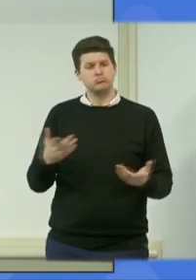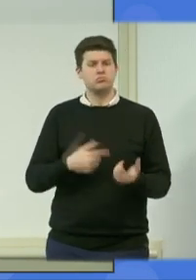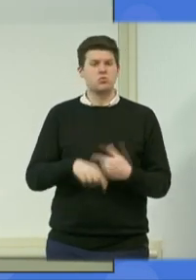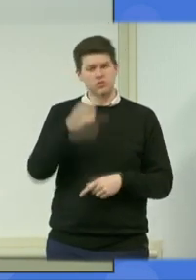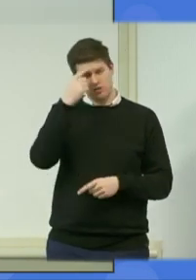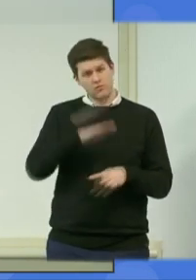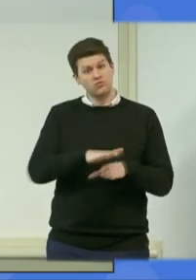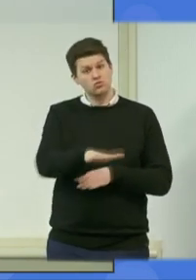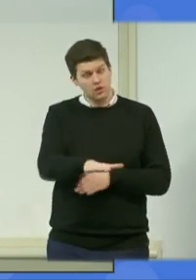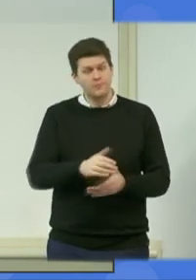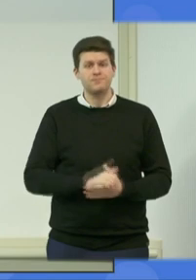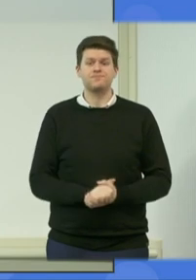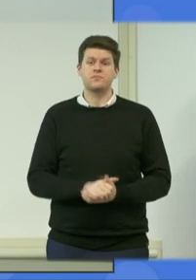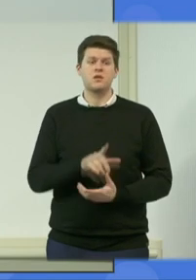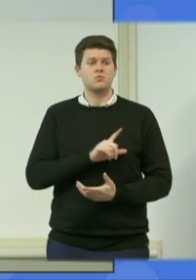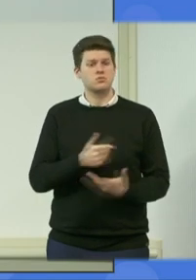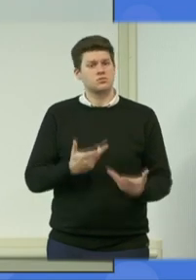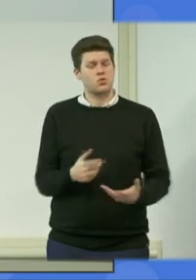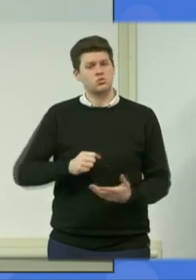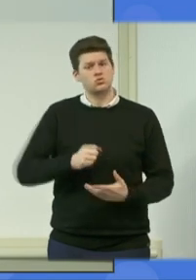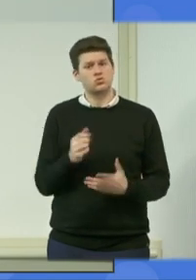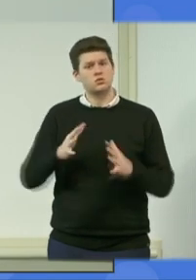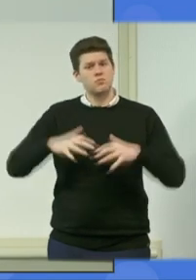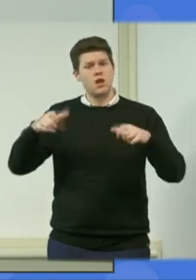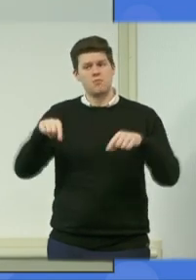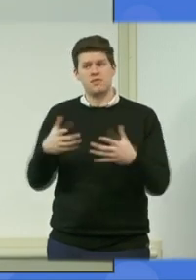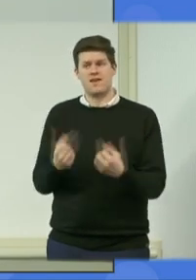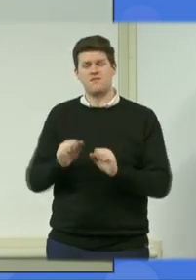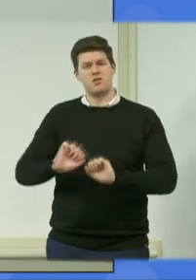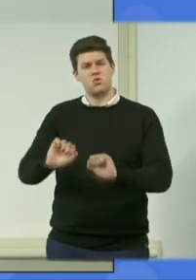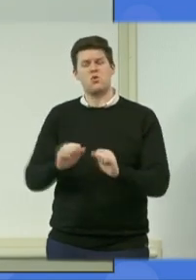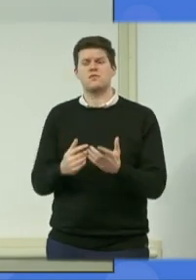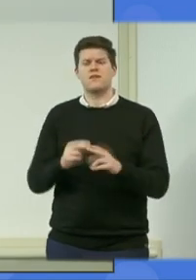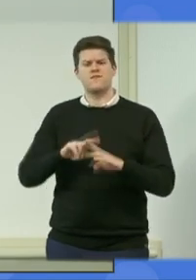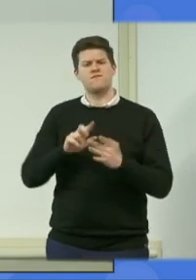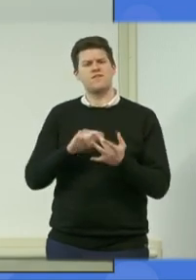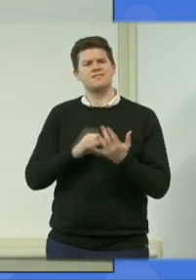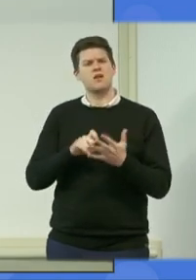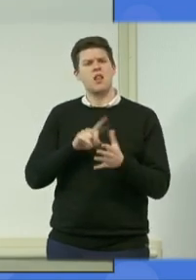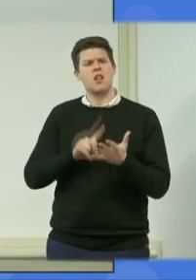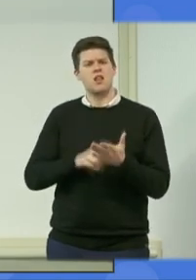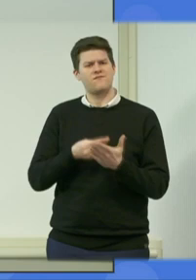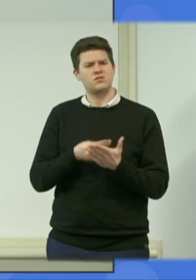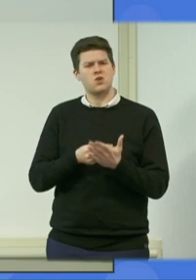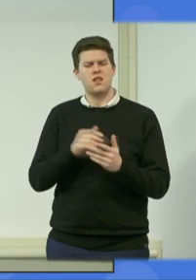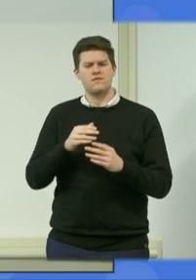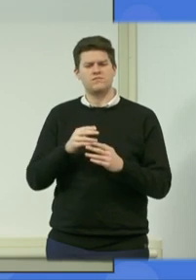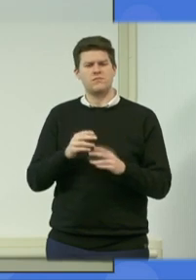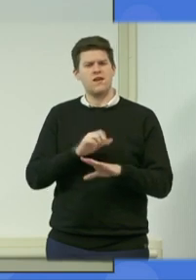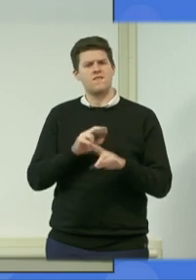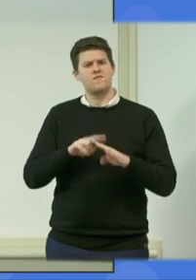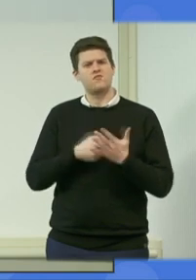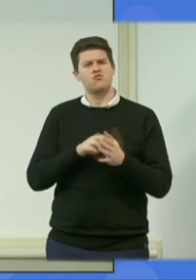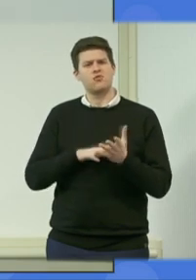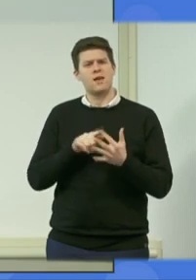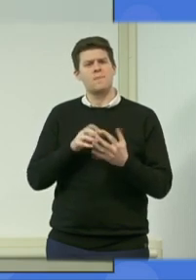the new financial powers that the Scottish Parliament now have works, there's a thing called the fiscal framework, which is the framework that basically